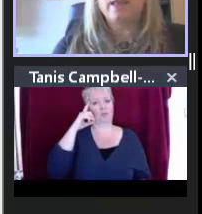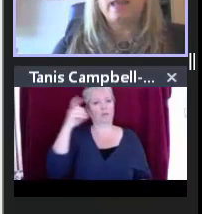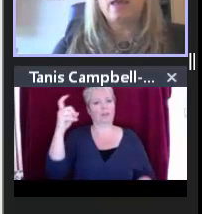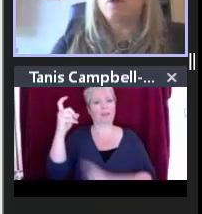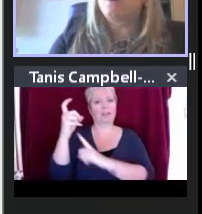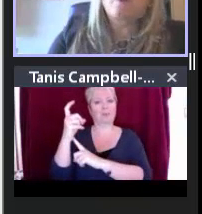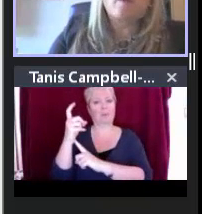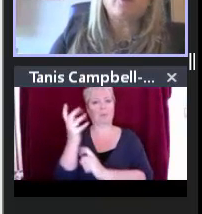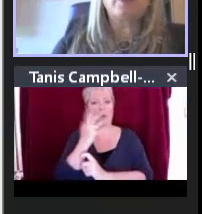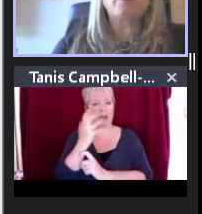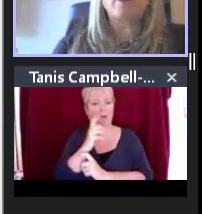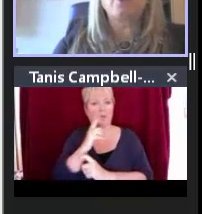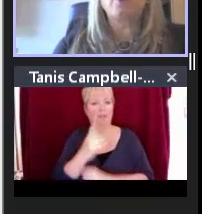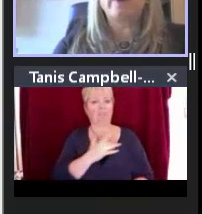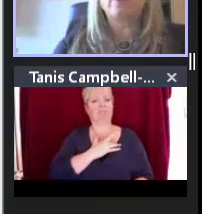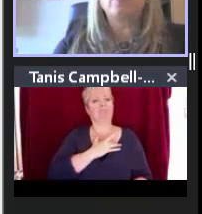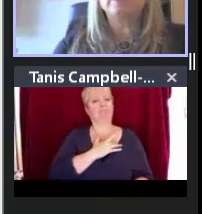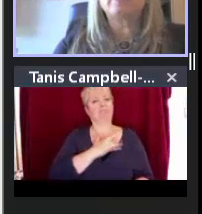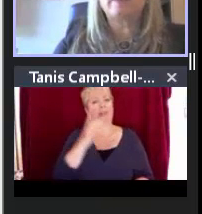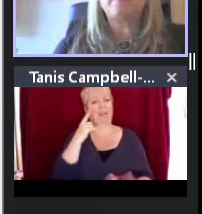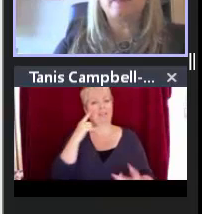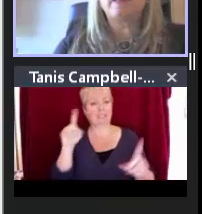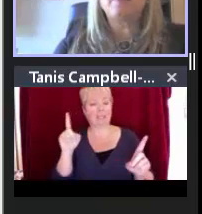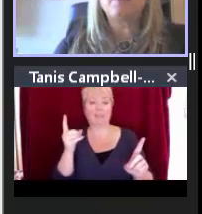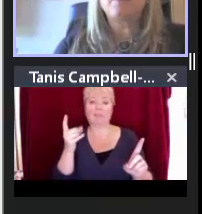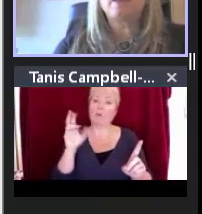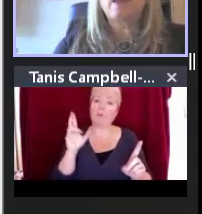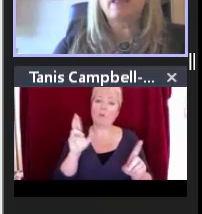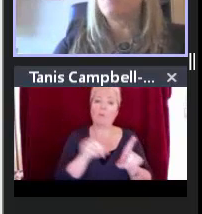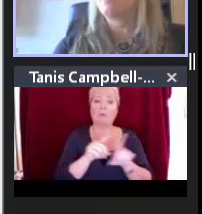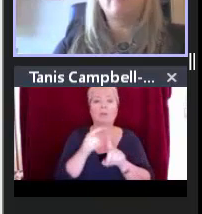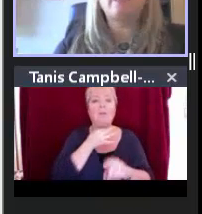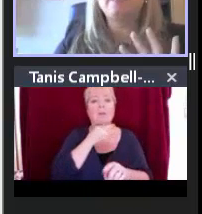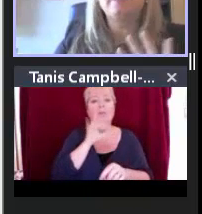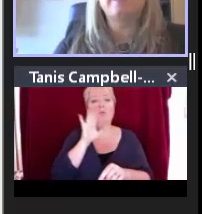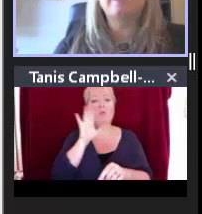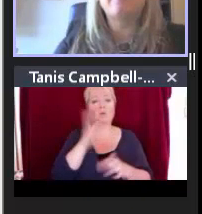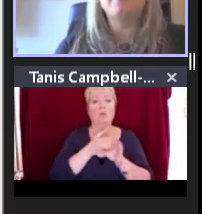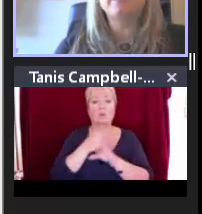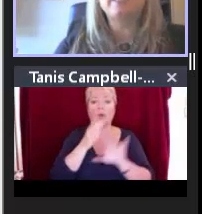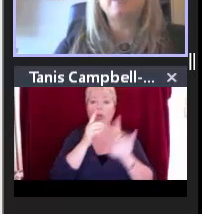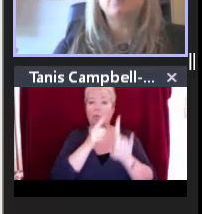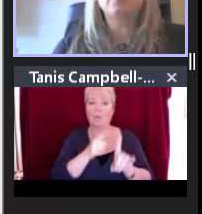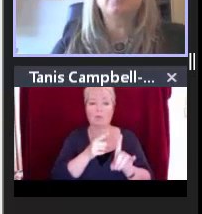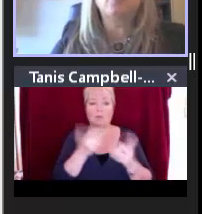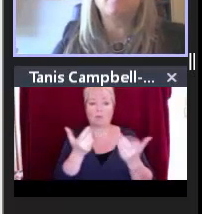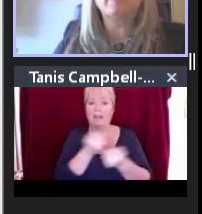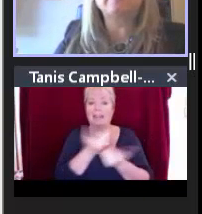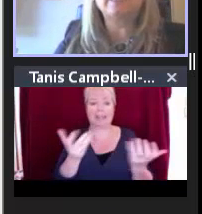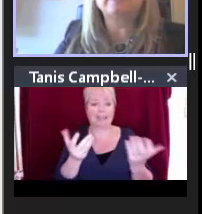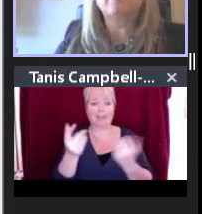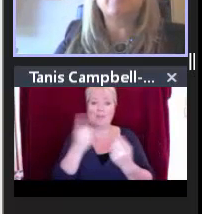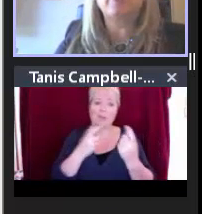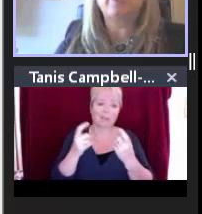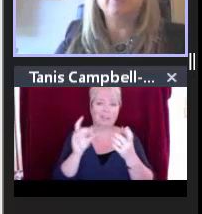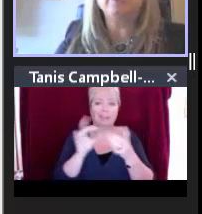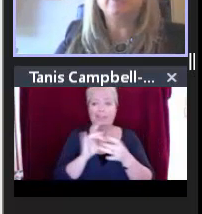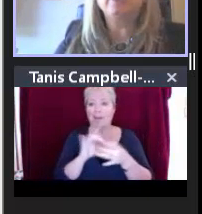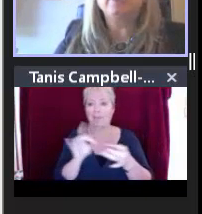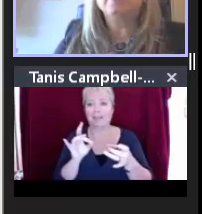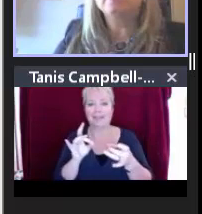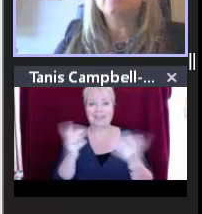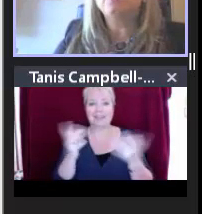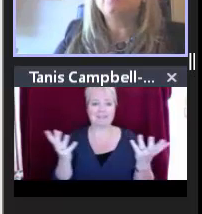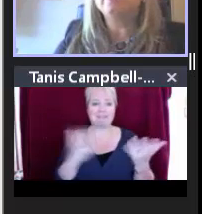achieve. Or I'm wondering what your career goals might be, or anything. If there's any questions or comments, that's why we're